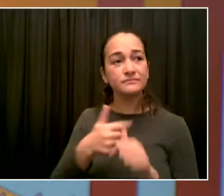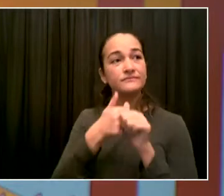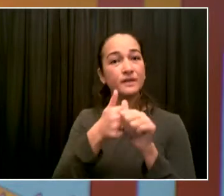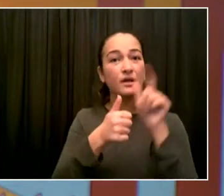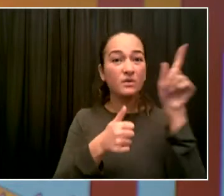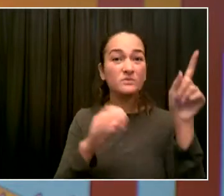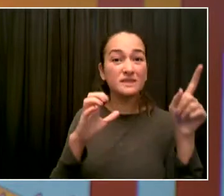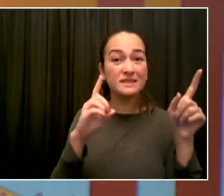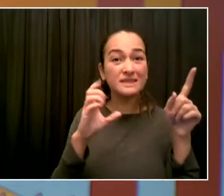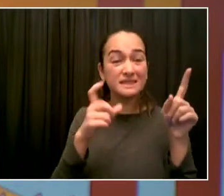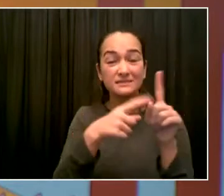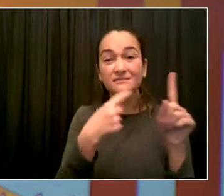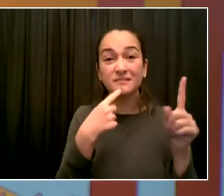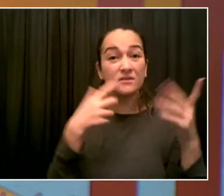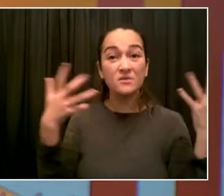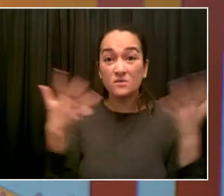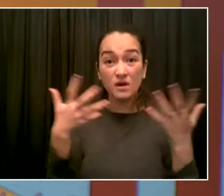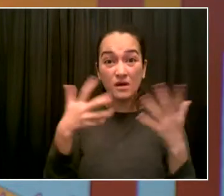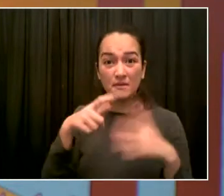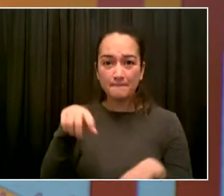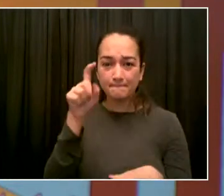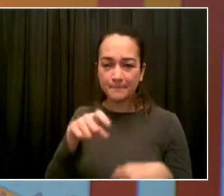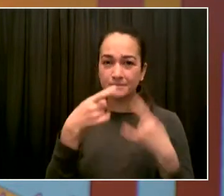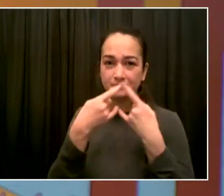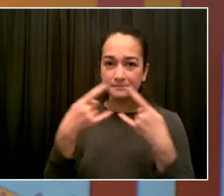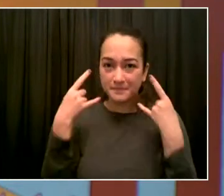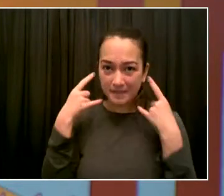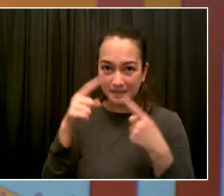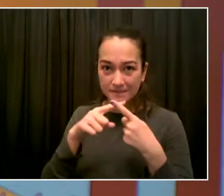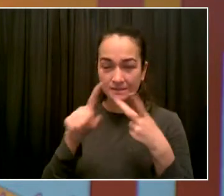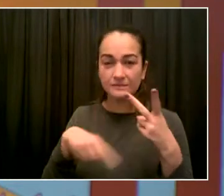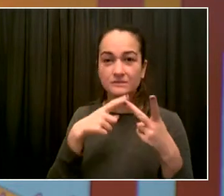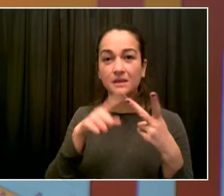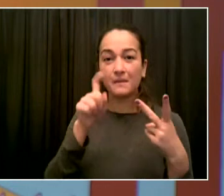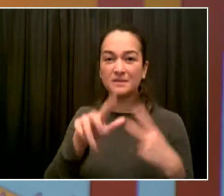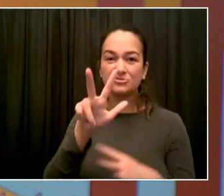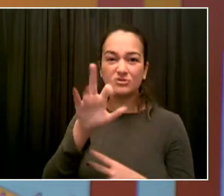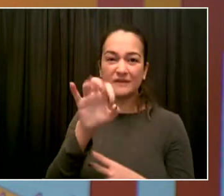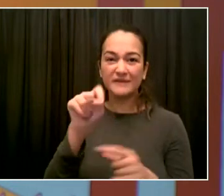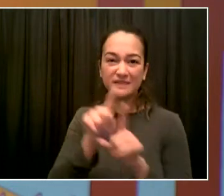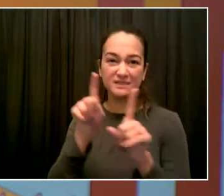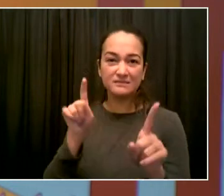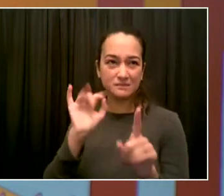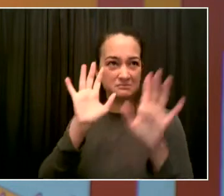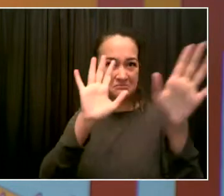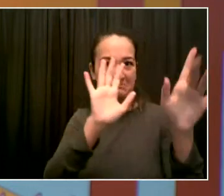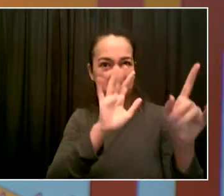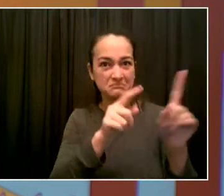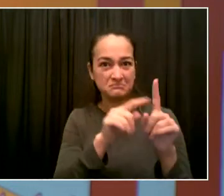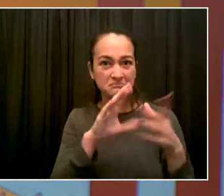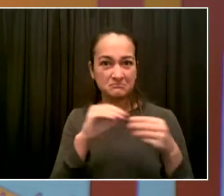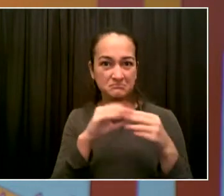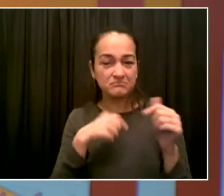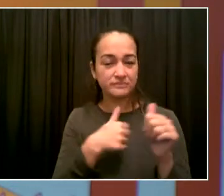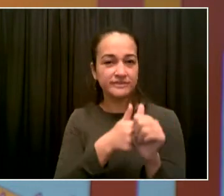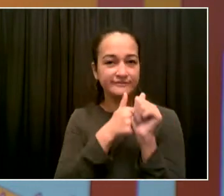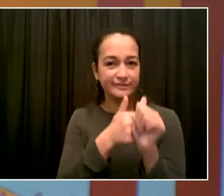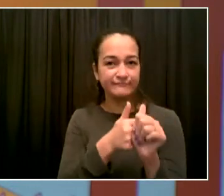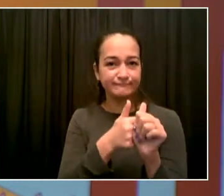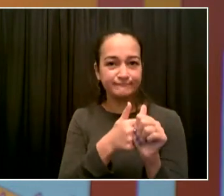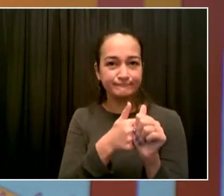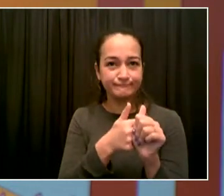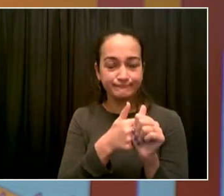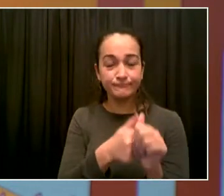role, and the goal is to not send a child home who is not symptomatic unless there's a very specific